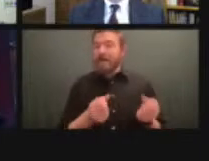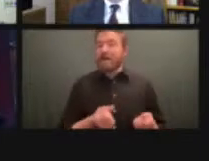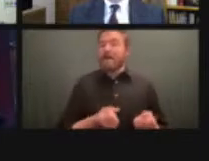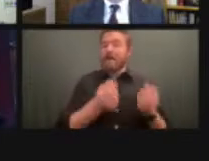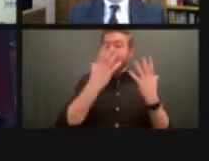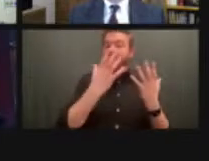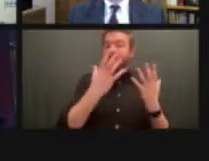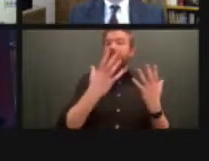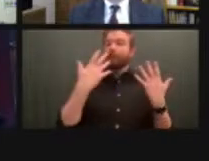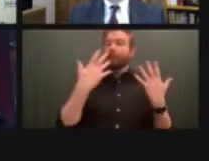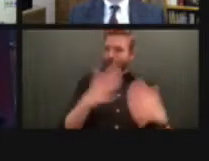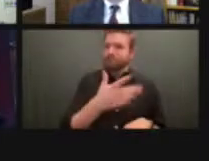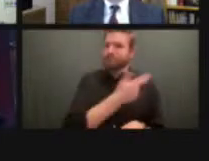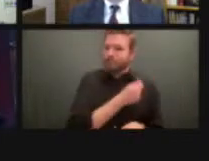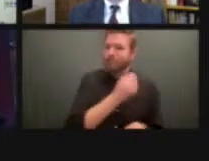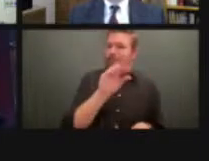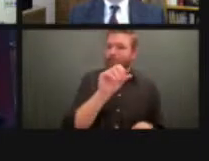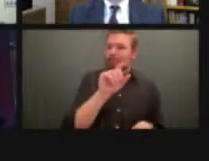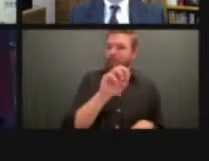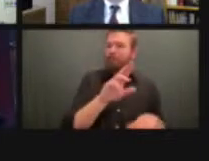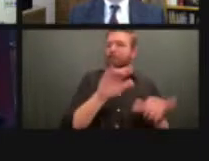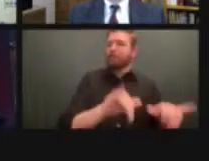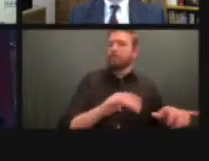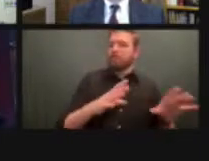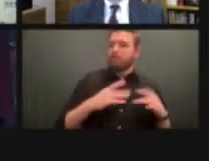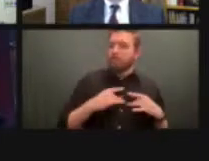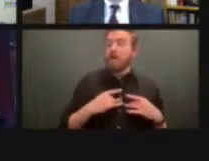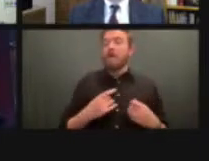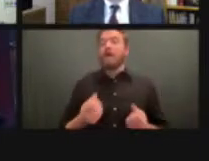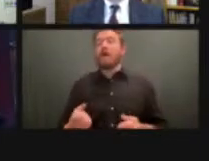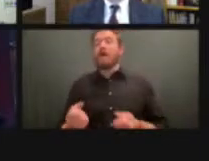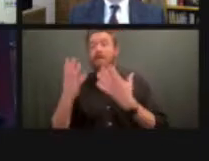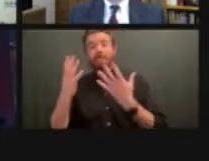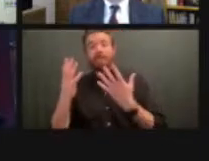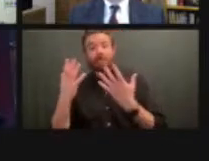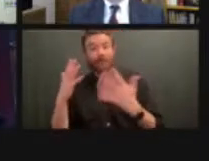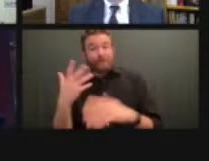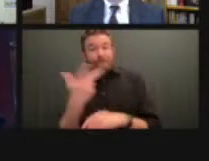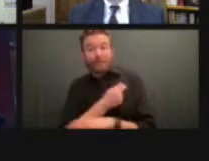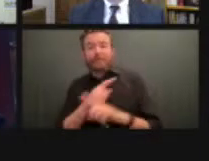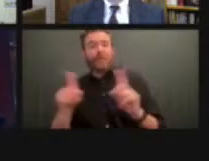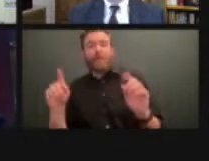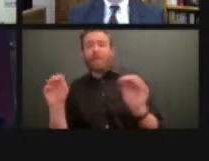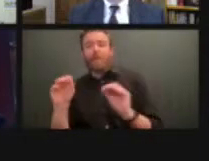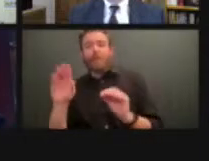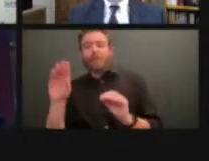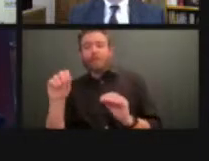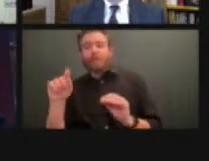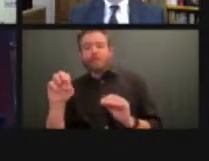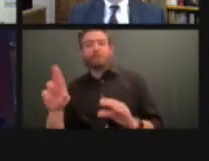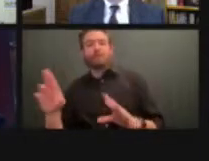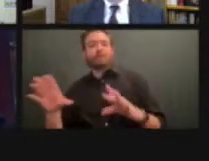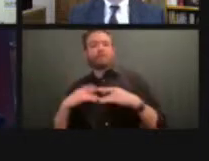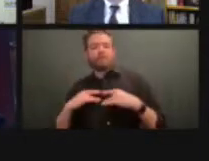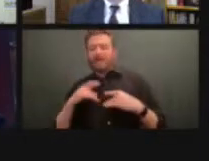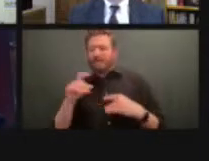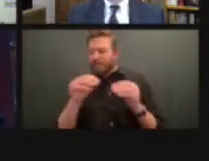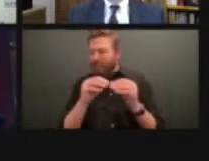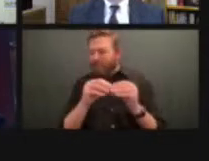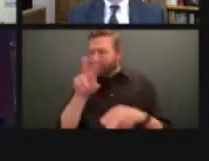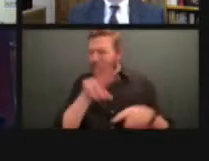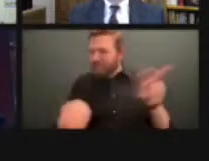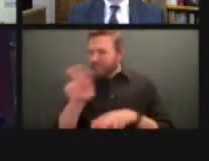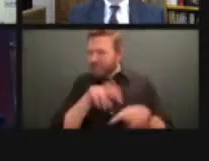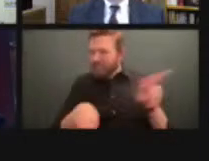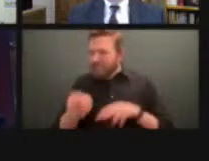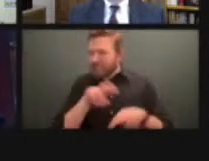have. Thankfully, though, we continue to see a remaining protection against hospitalization and death in these individuals, as the